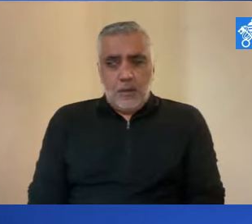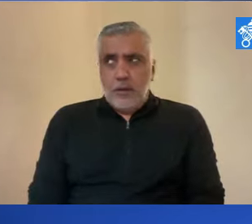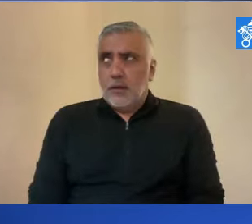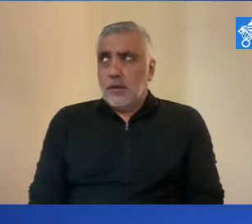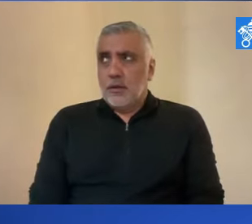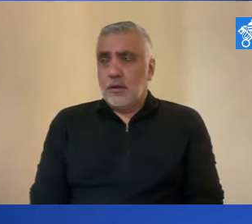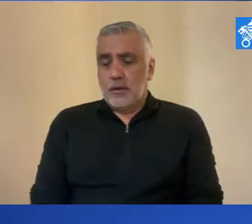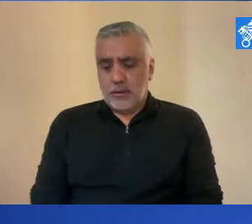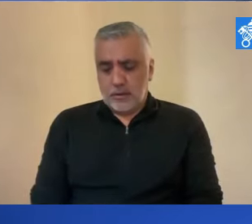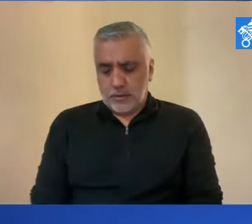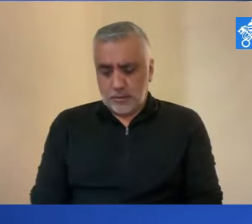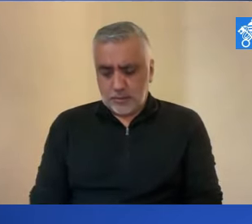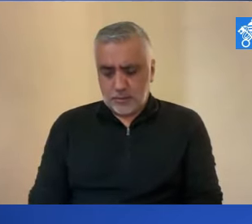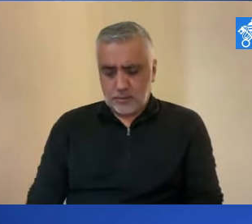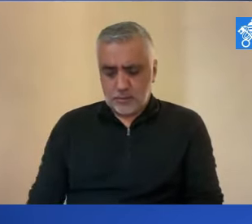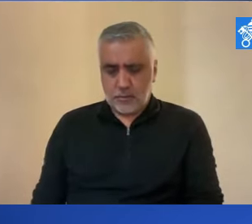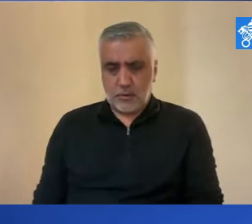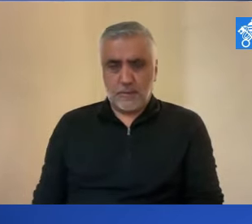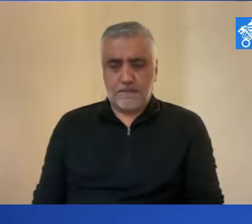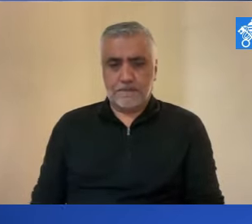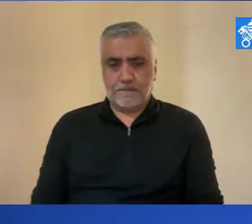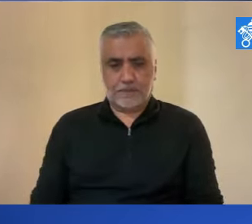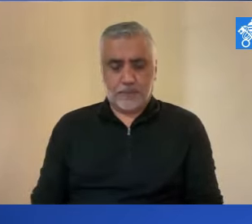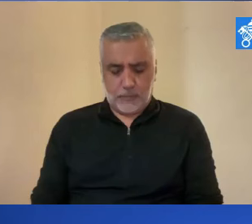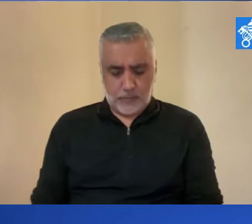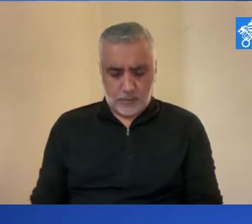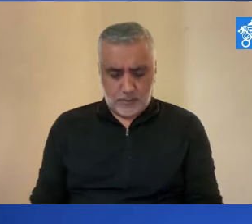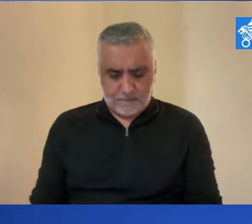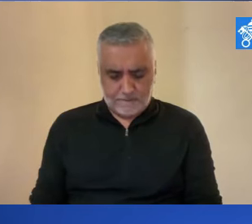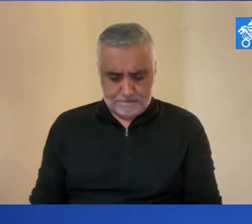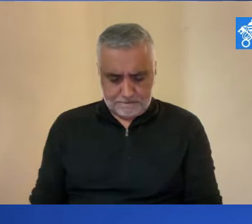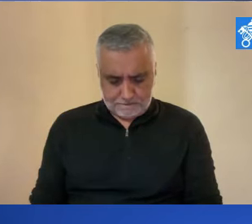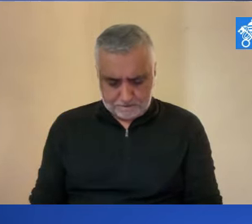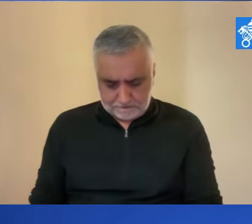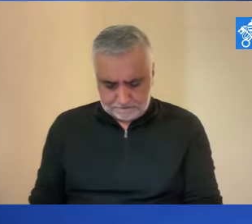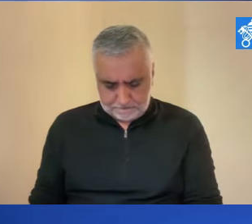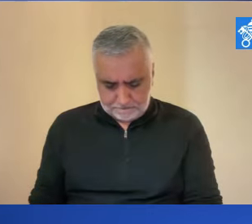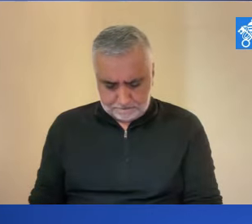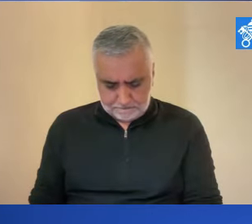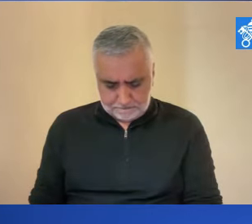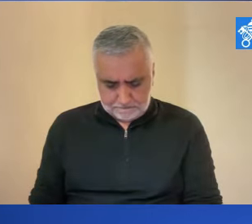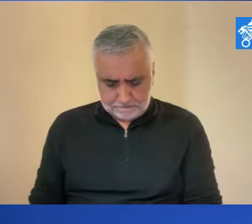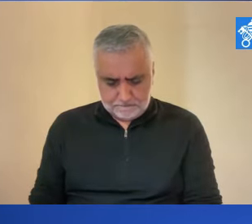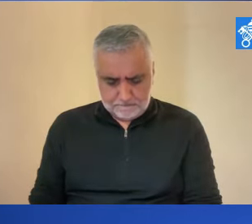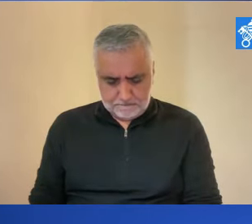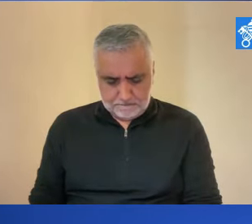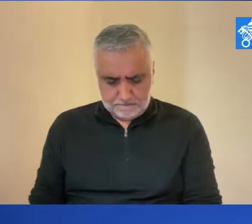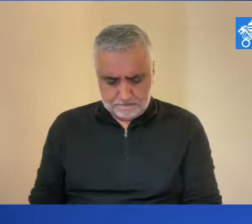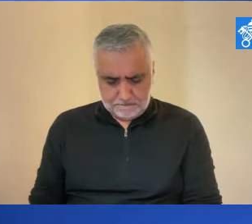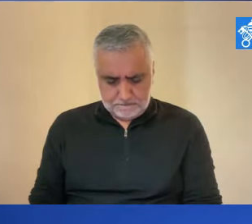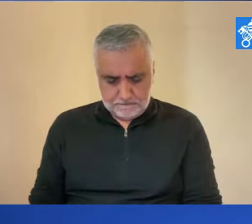udienza, specialmente ai gruppi provenienti di Sudafrica, Hong Kong, India,